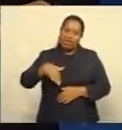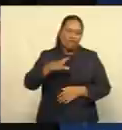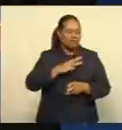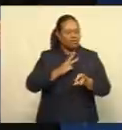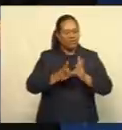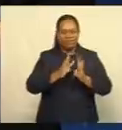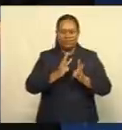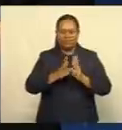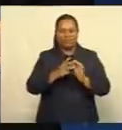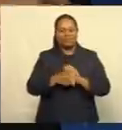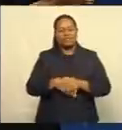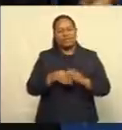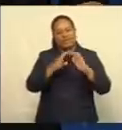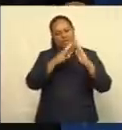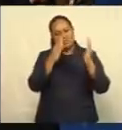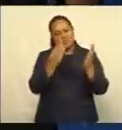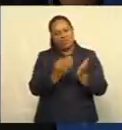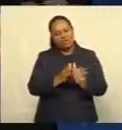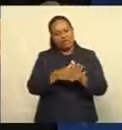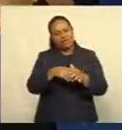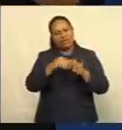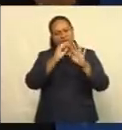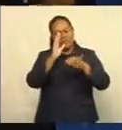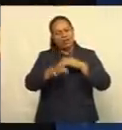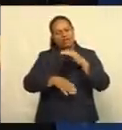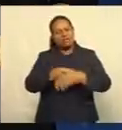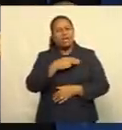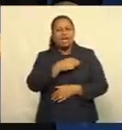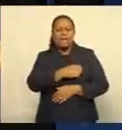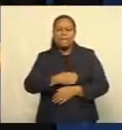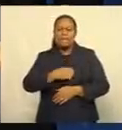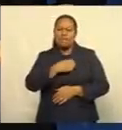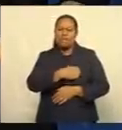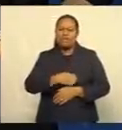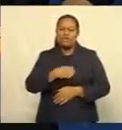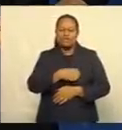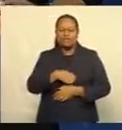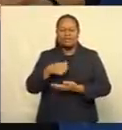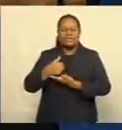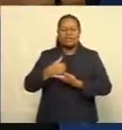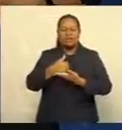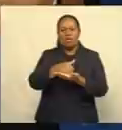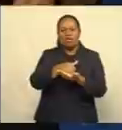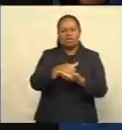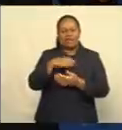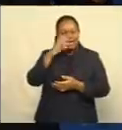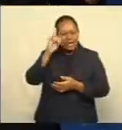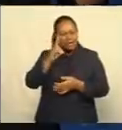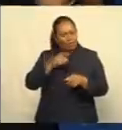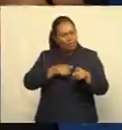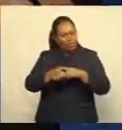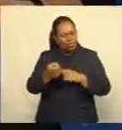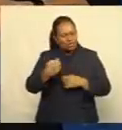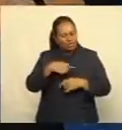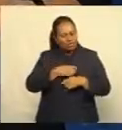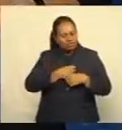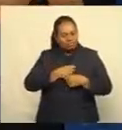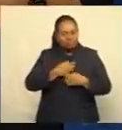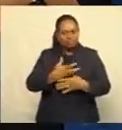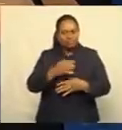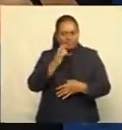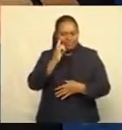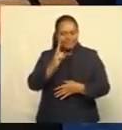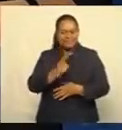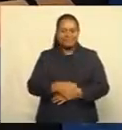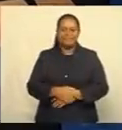Fijian Pulse, we'll see a wonderful emotional support animal that most of us will freak out upon sight.